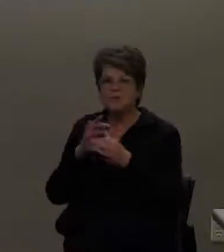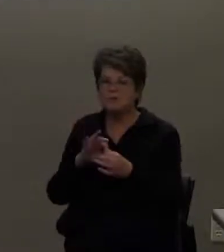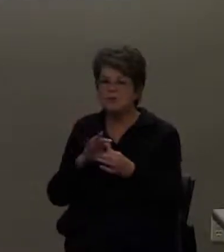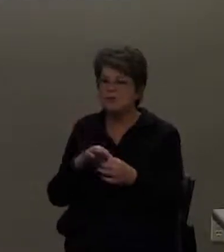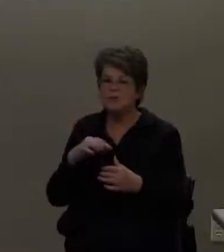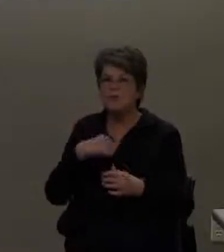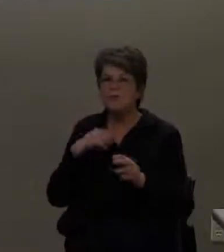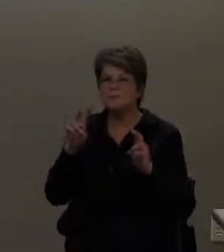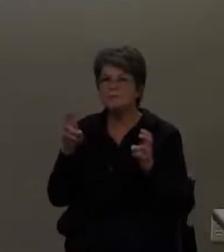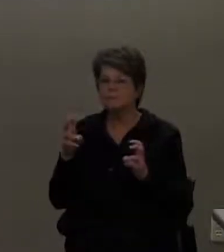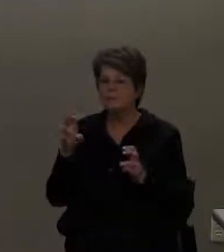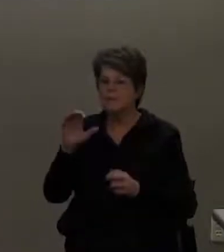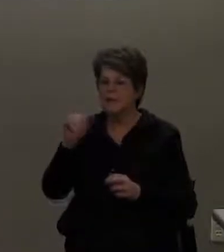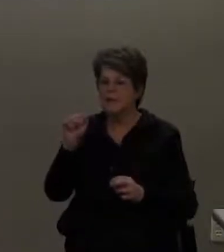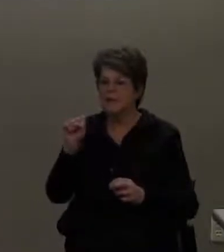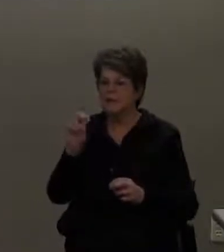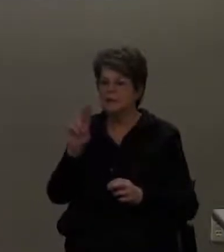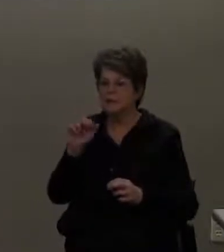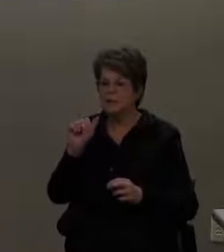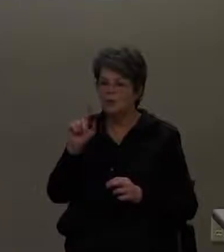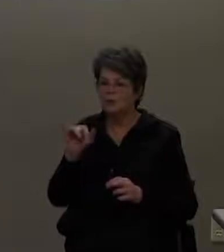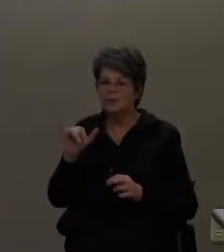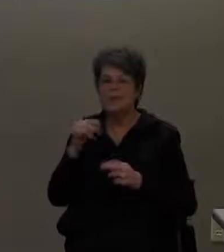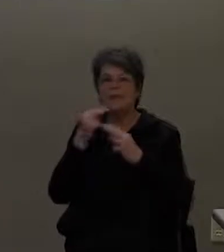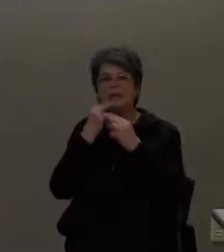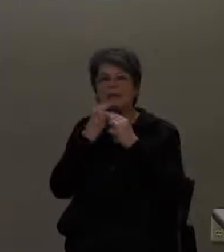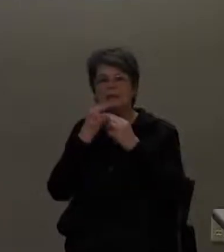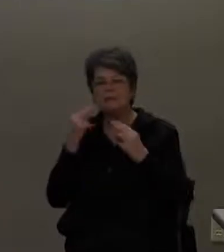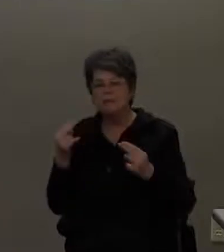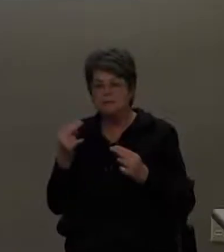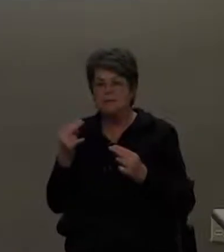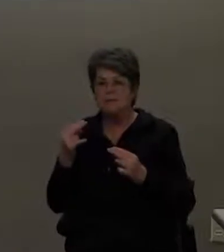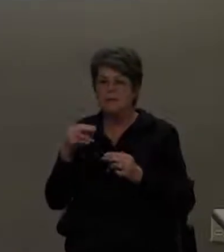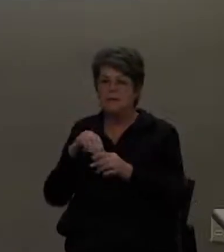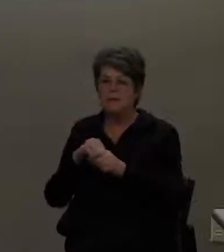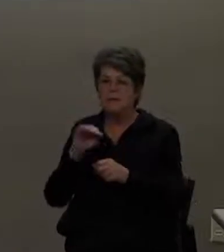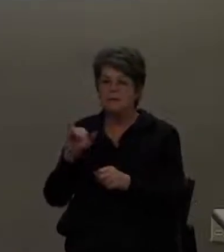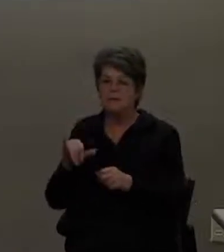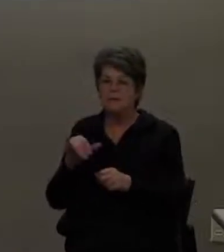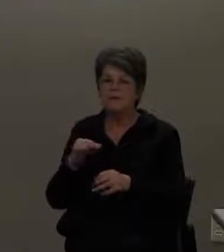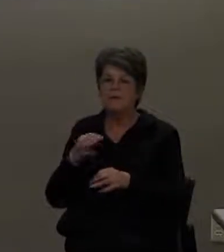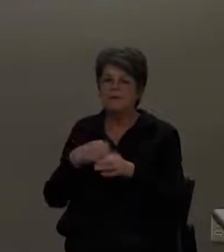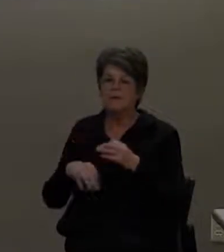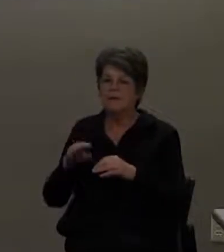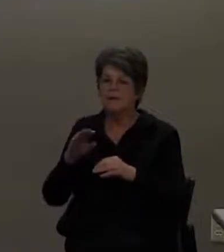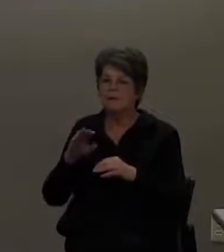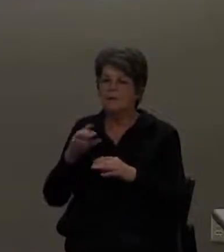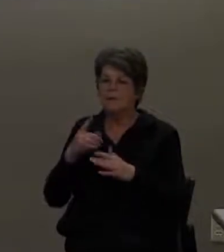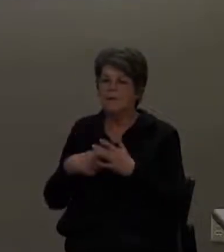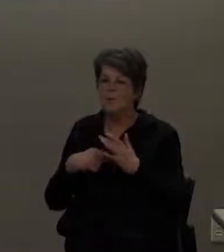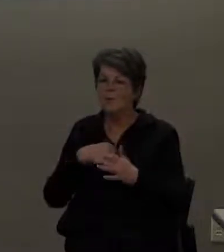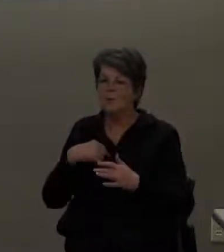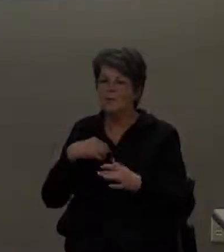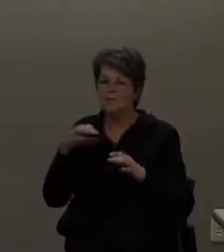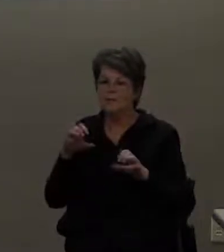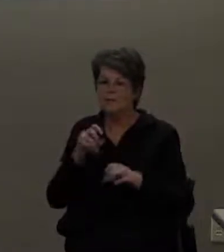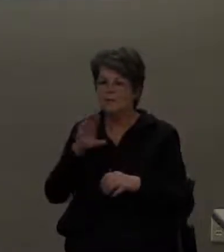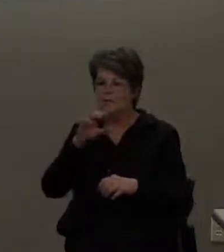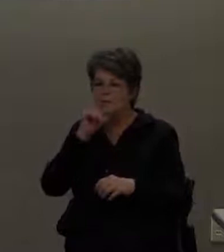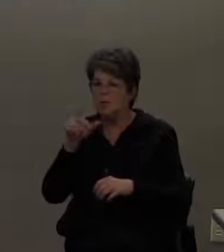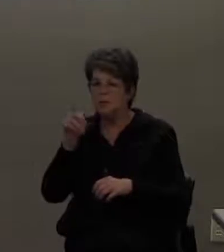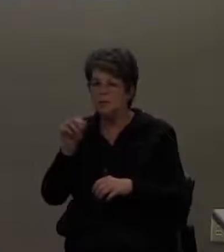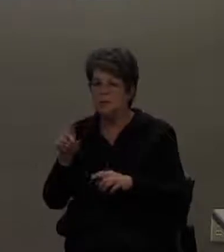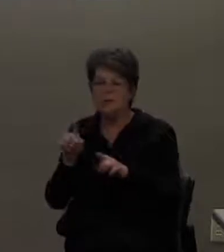casualty. We were a innocent bystander in that, rather than it was something that we did or didn't do as a community to make that